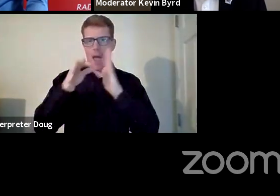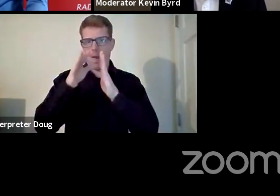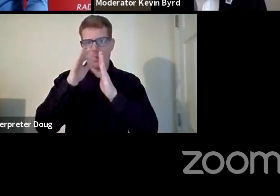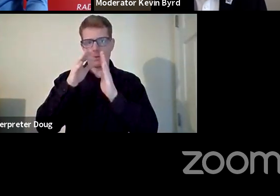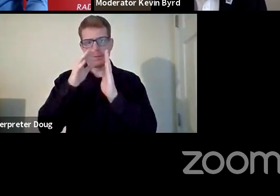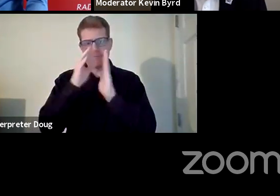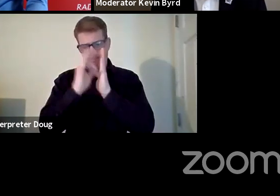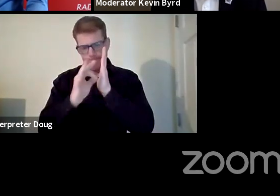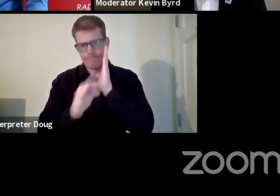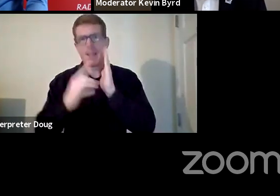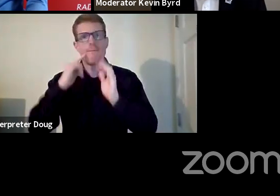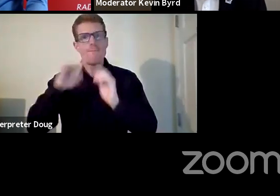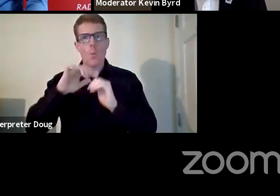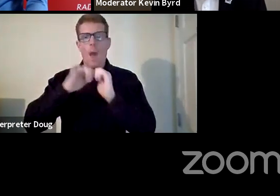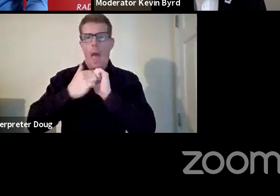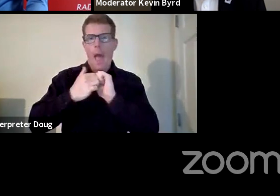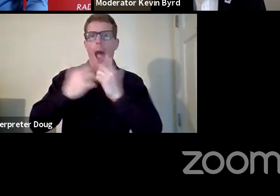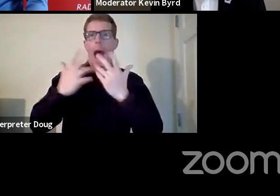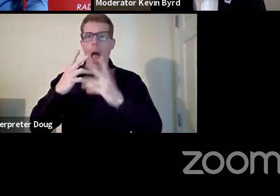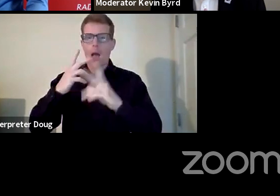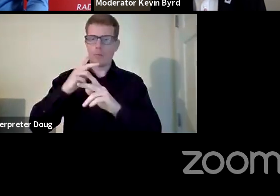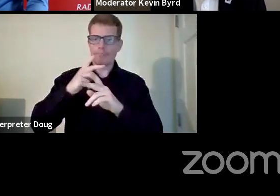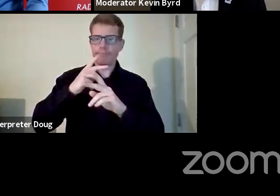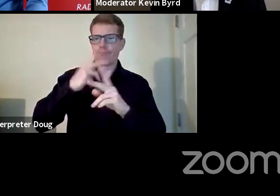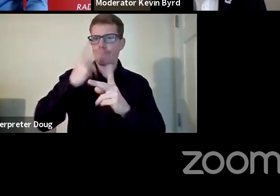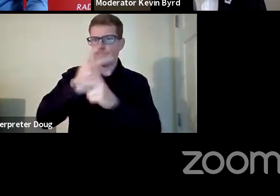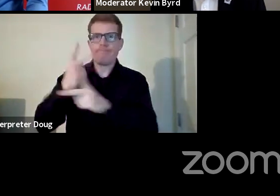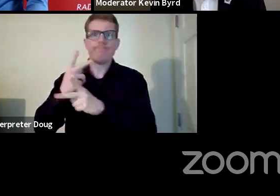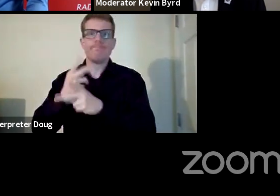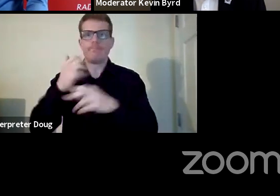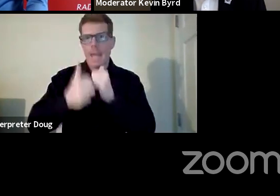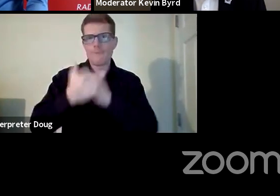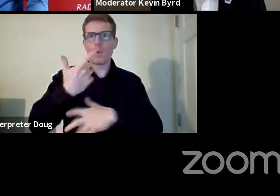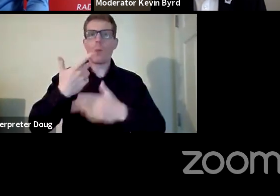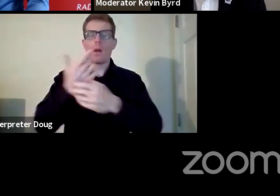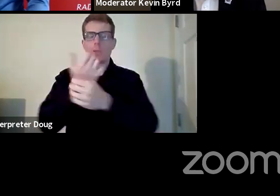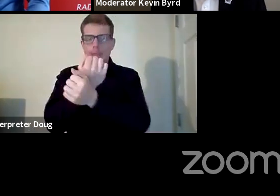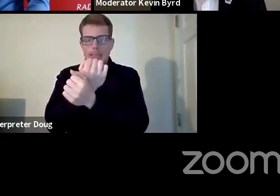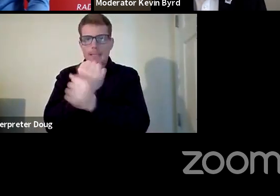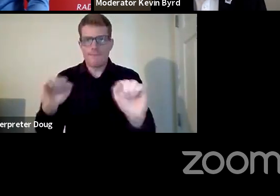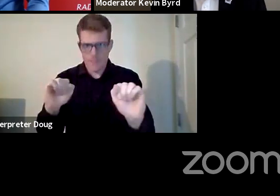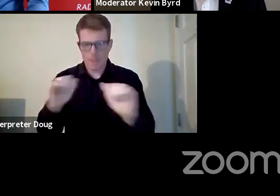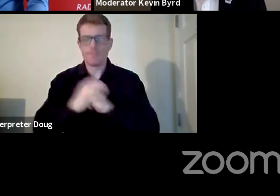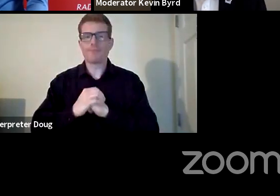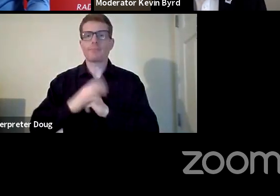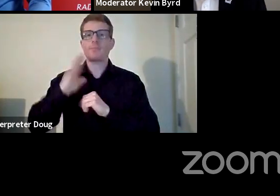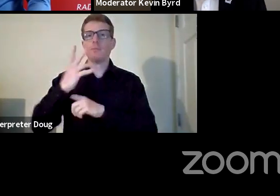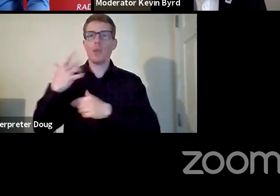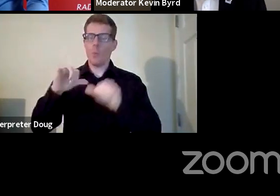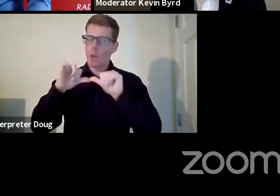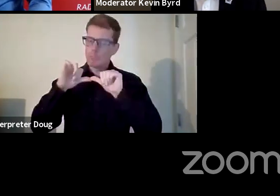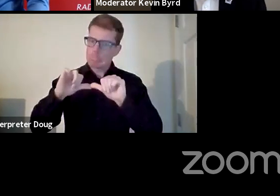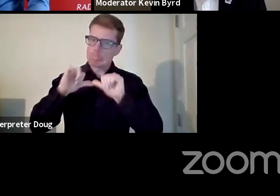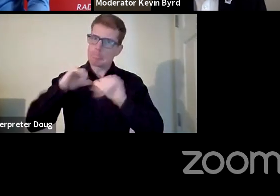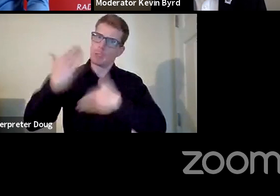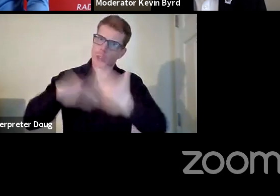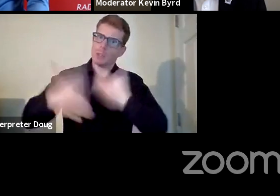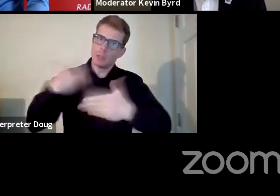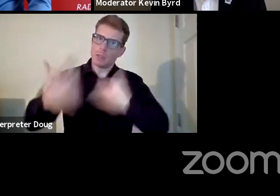can see and have the information. We're going to run continuously through